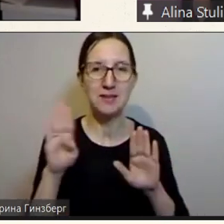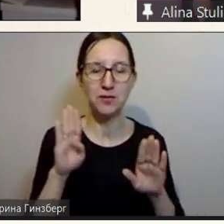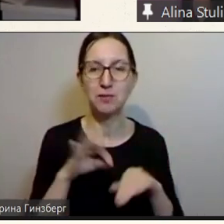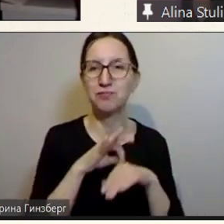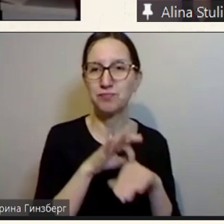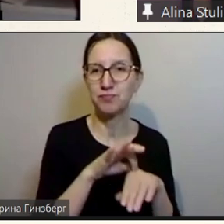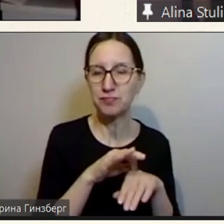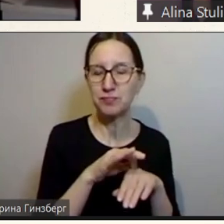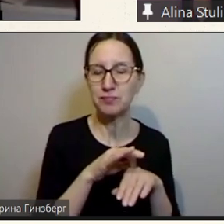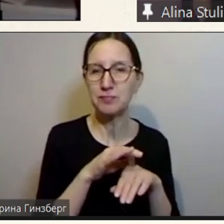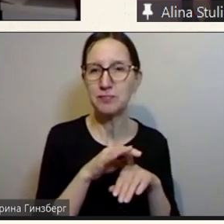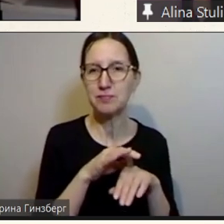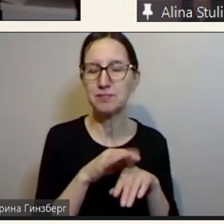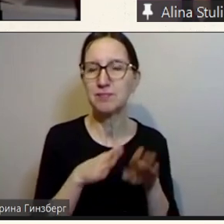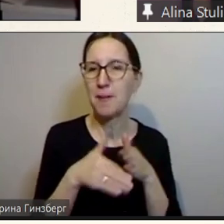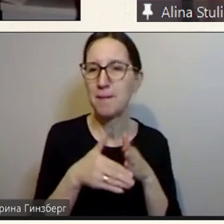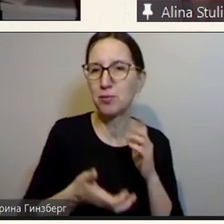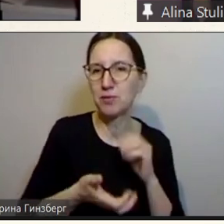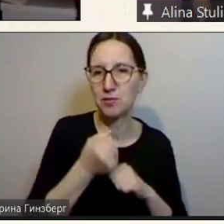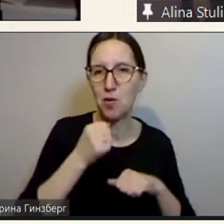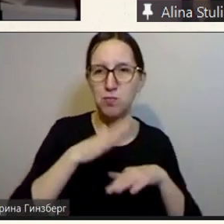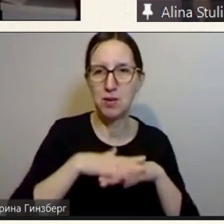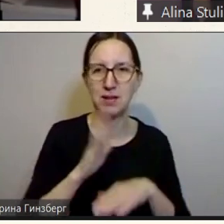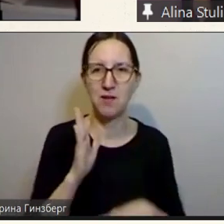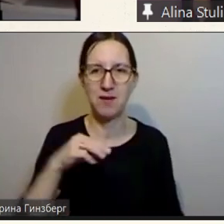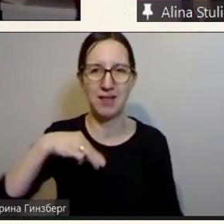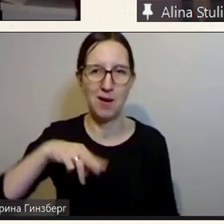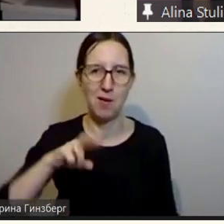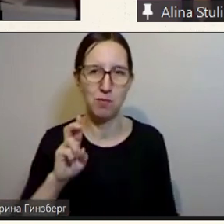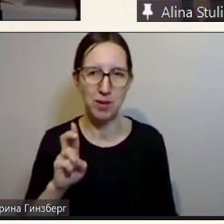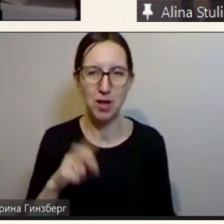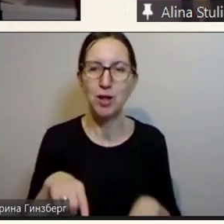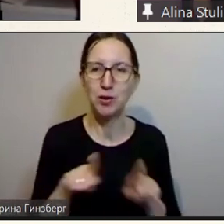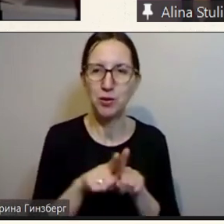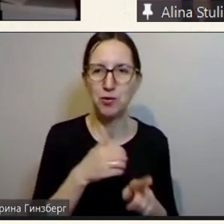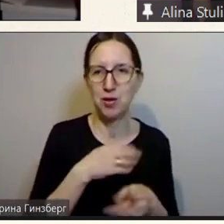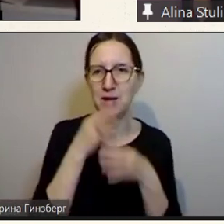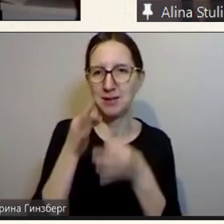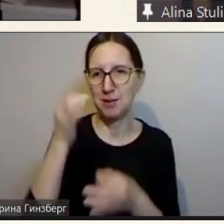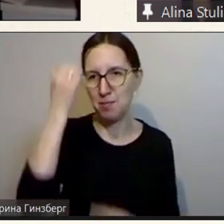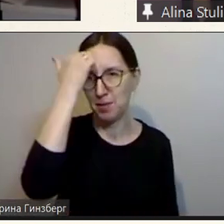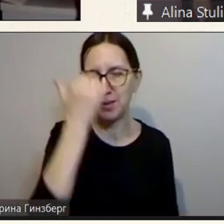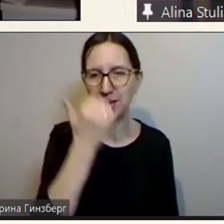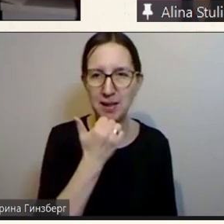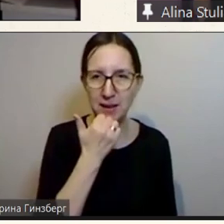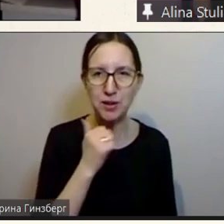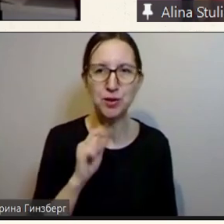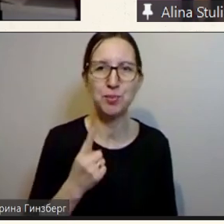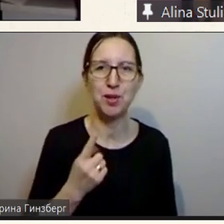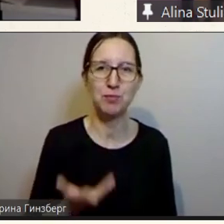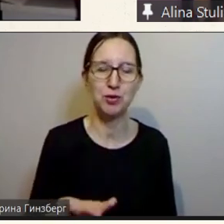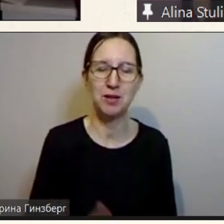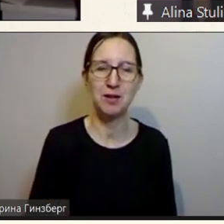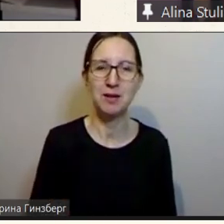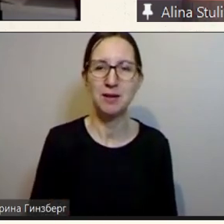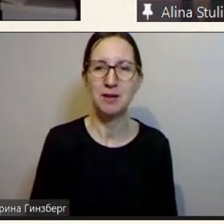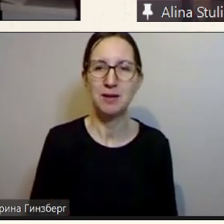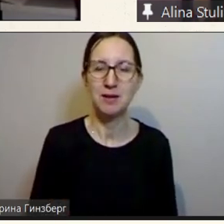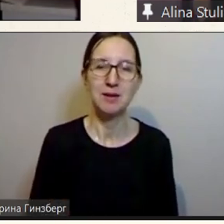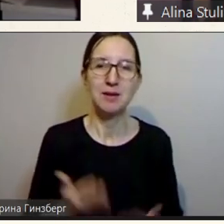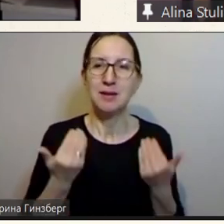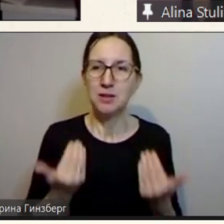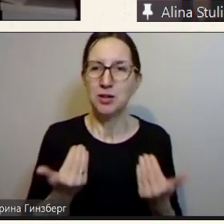The audience, our exhibition is supported by VTB Bank. And we'd like to thank